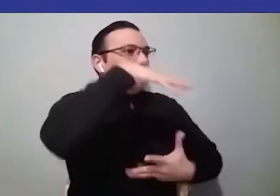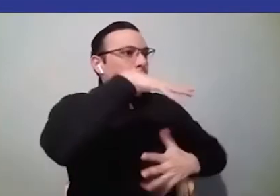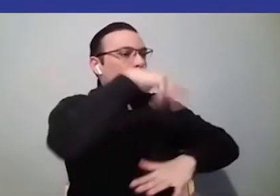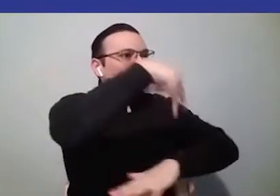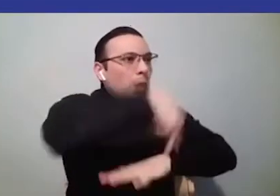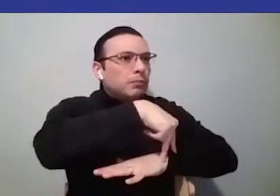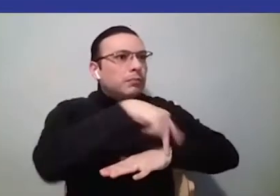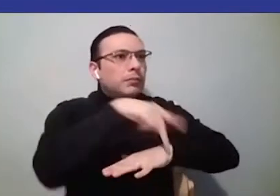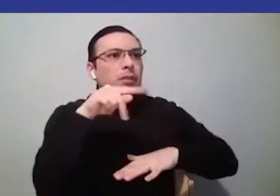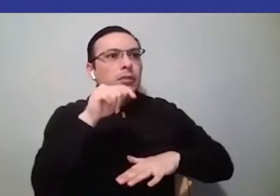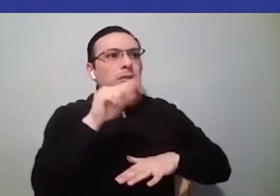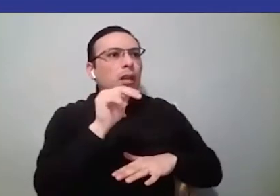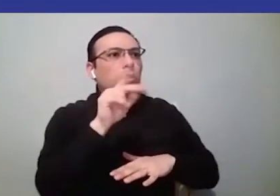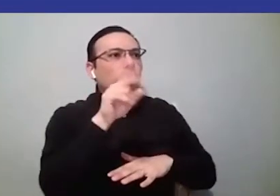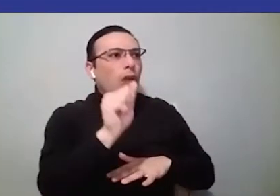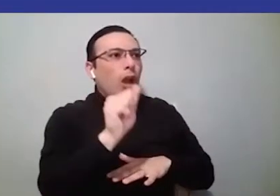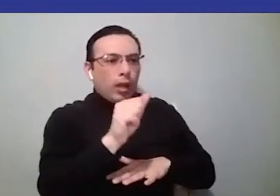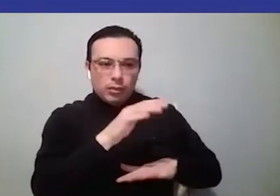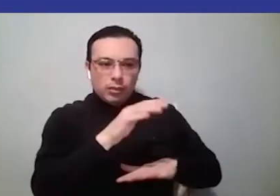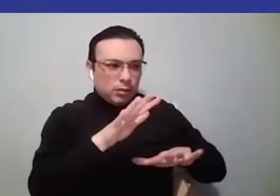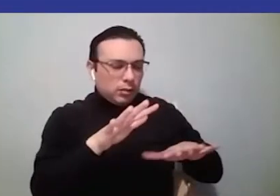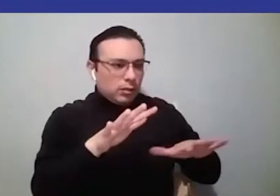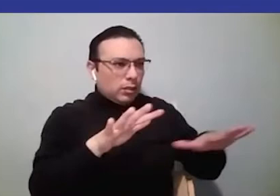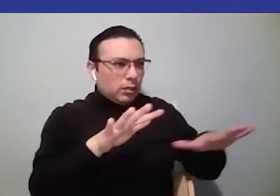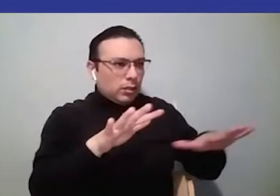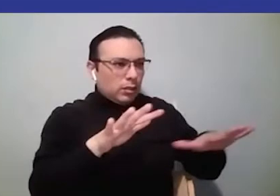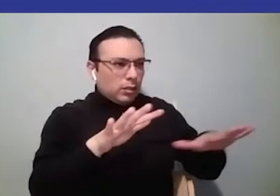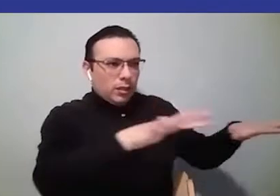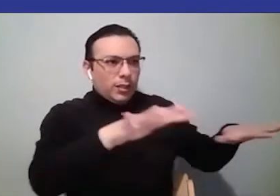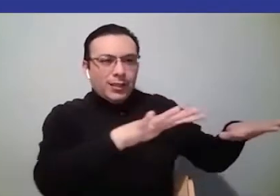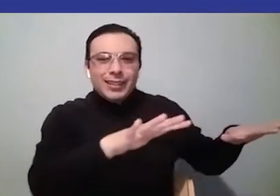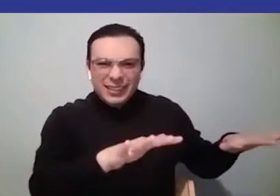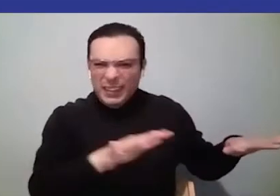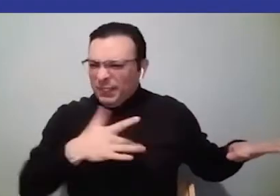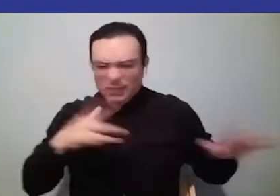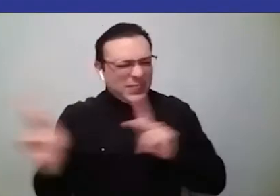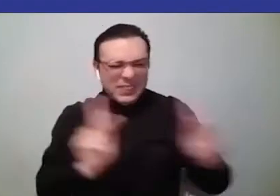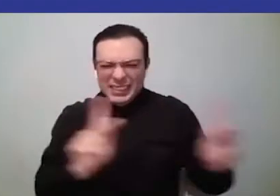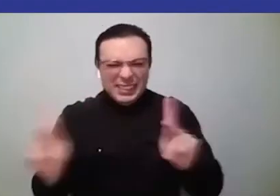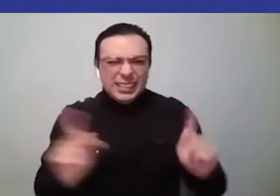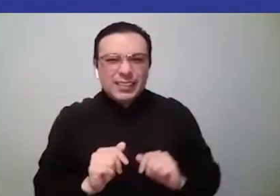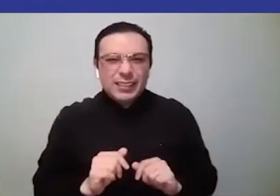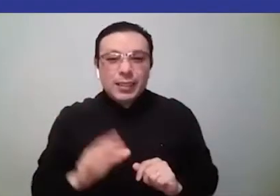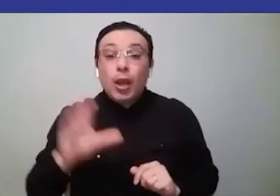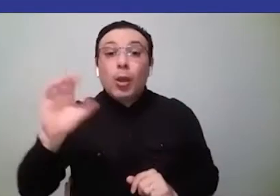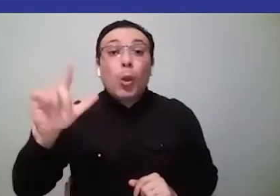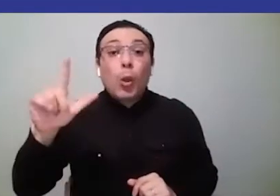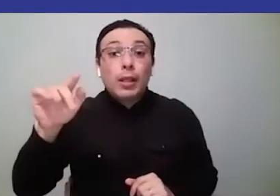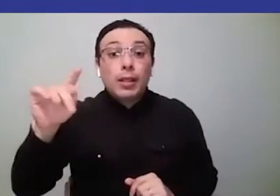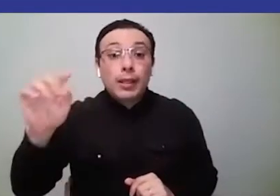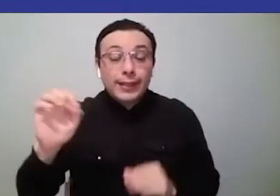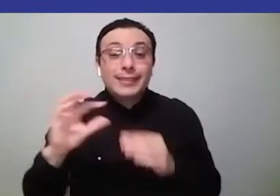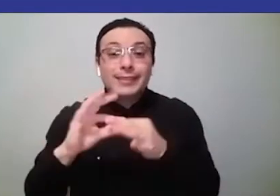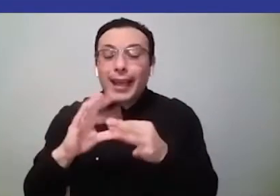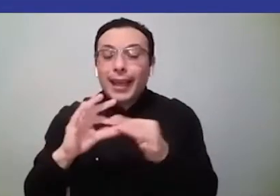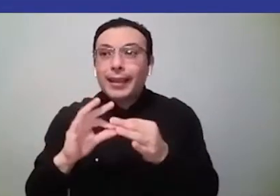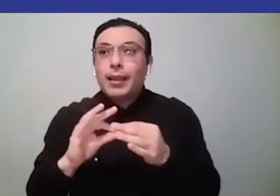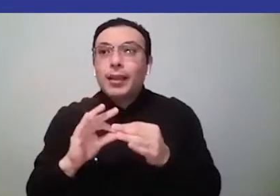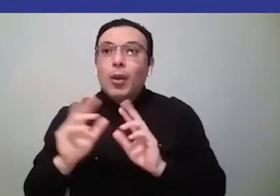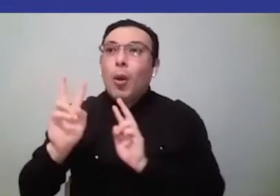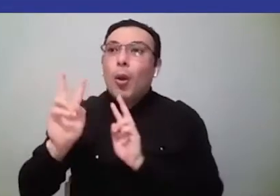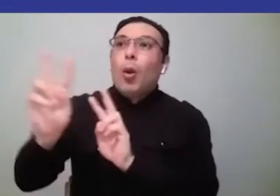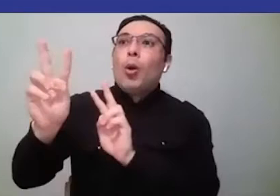And Colette talked about this hope and loss, and those masks are not meant to be in